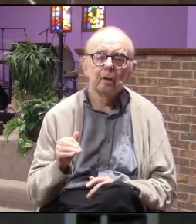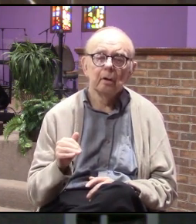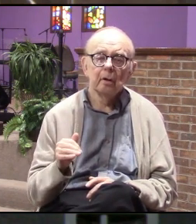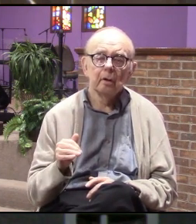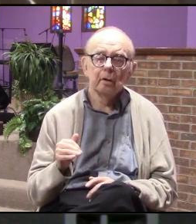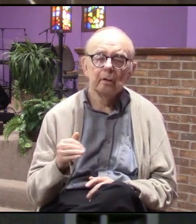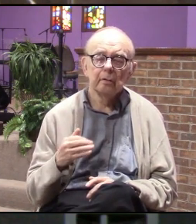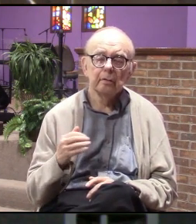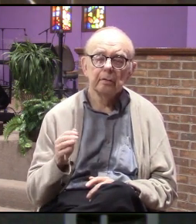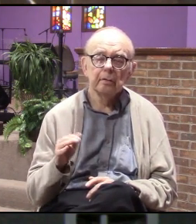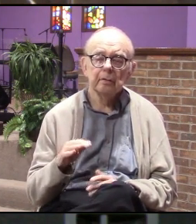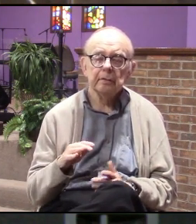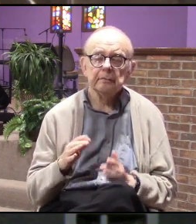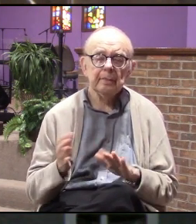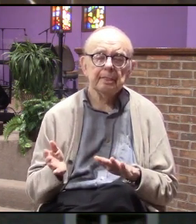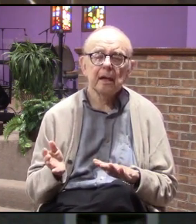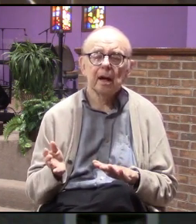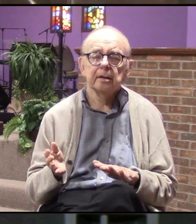has